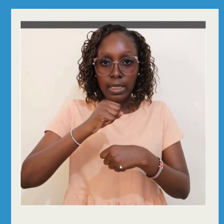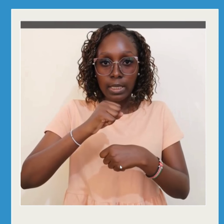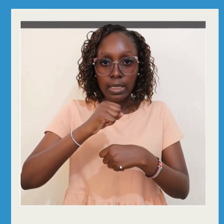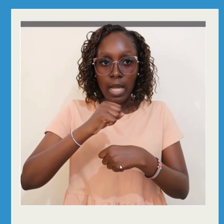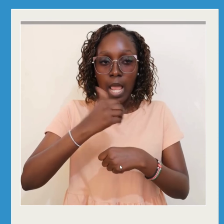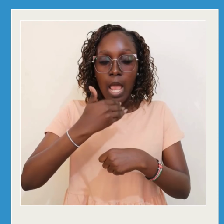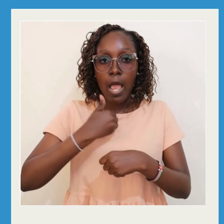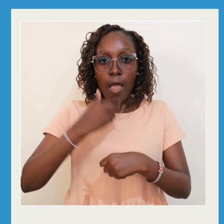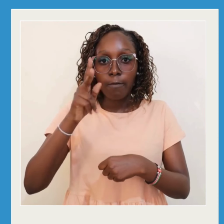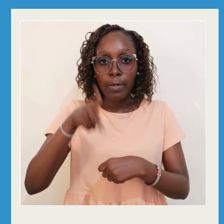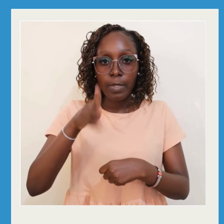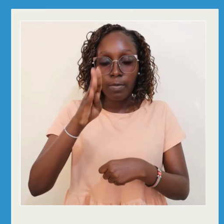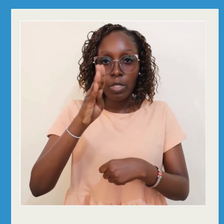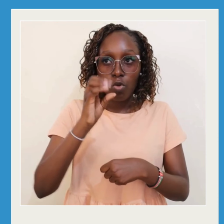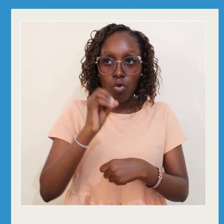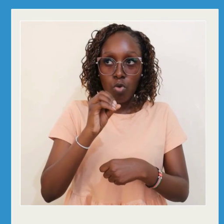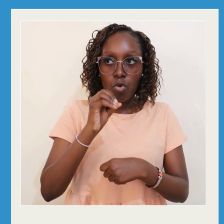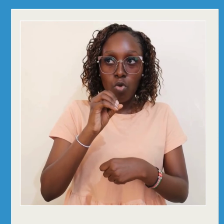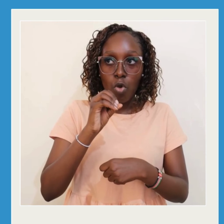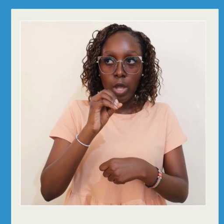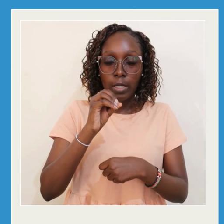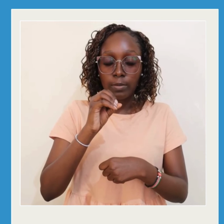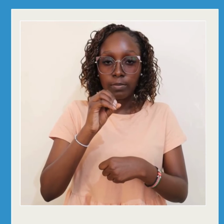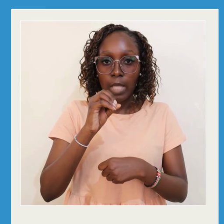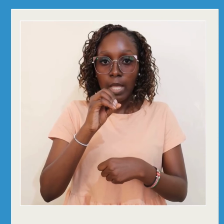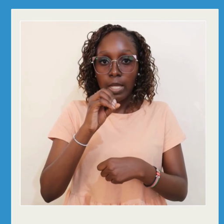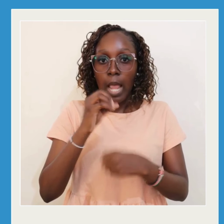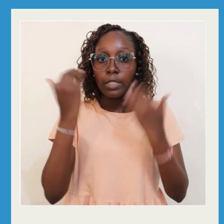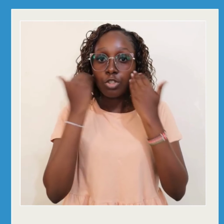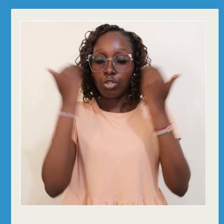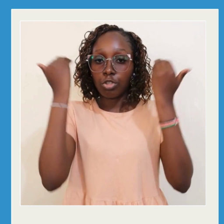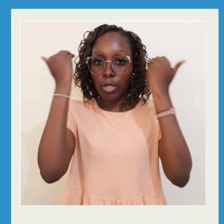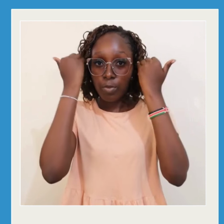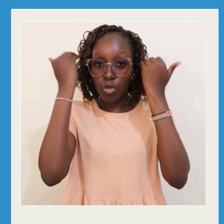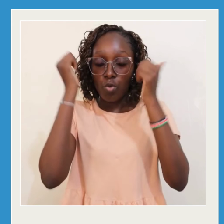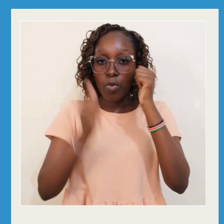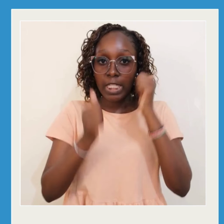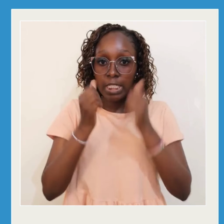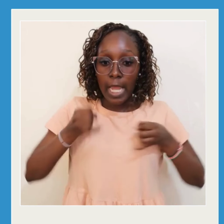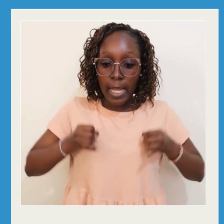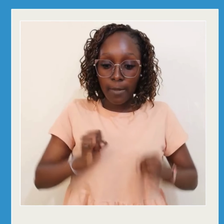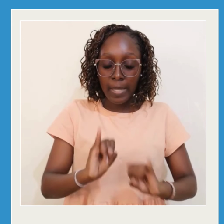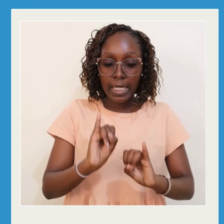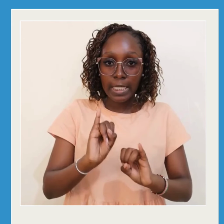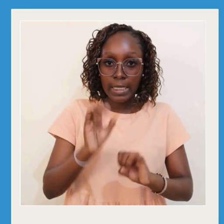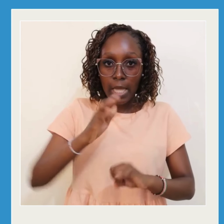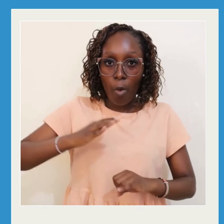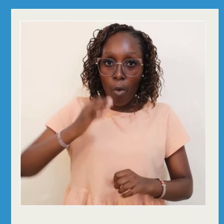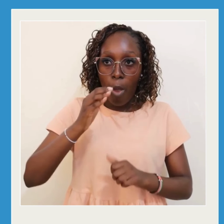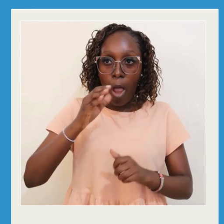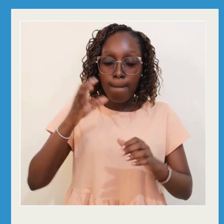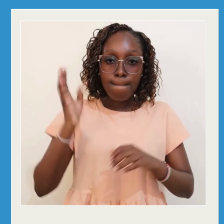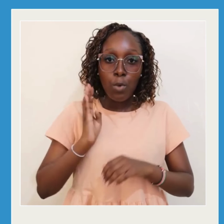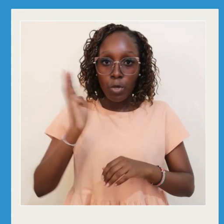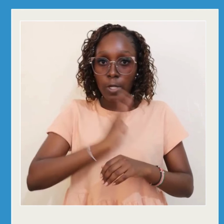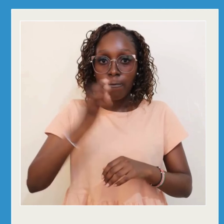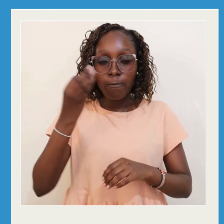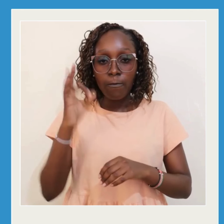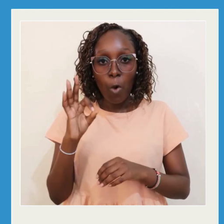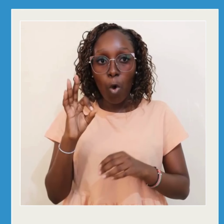The PBO Act establishes the PBO Disputes Tribunal, which is an independent mechanism